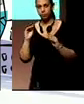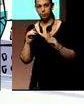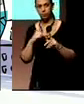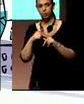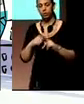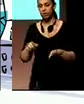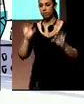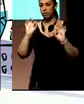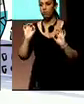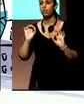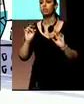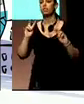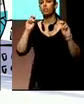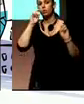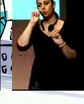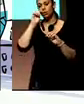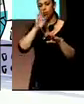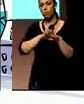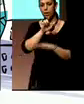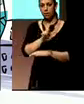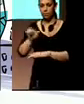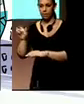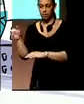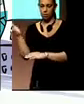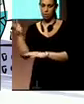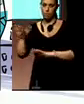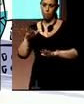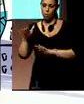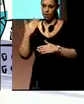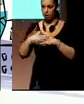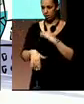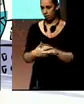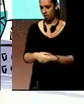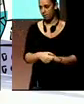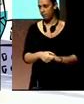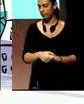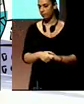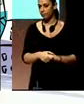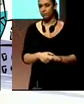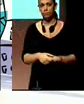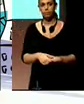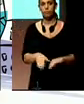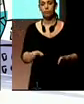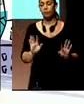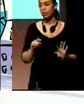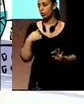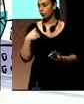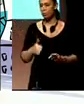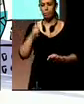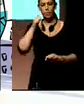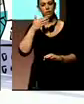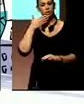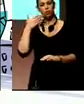designed specific needs in terms of tourism for people with reduced